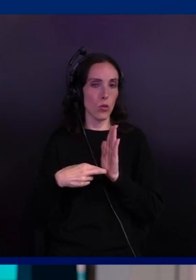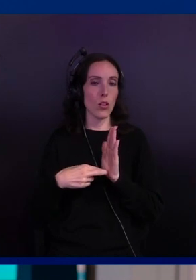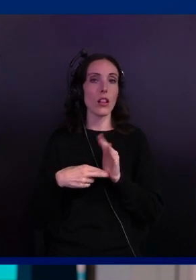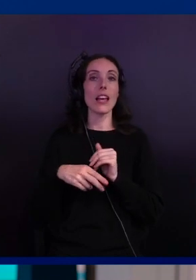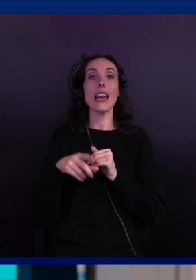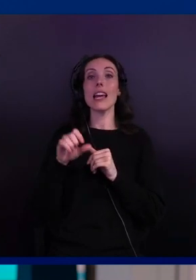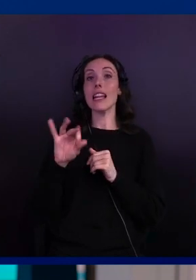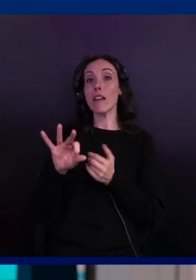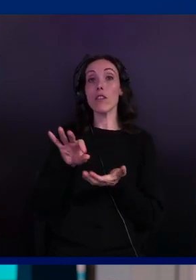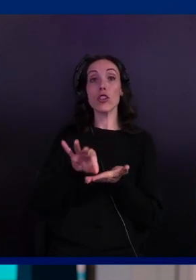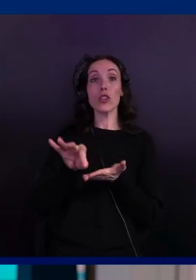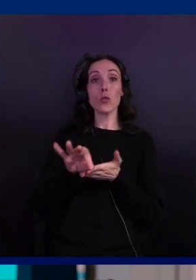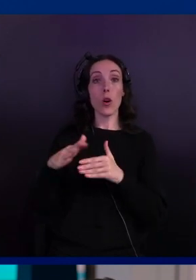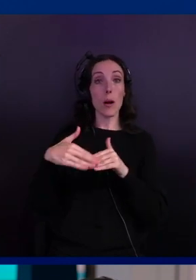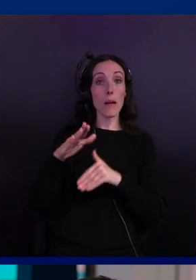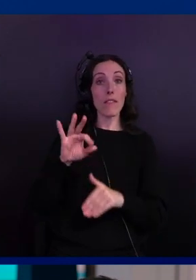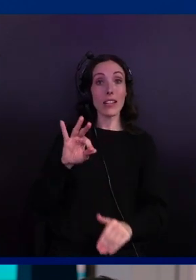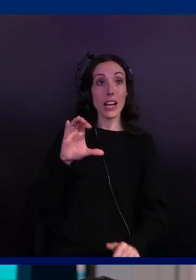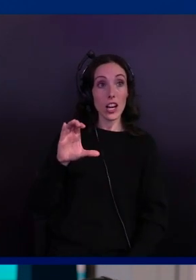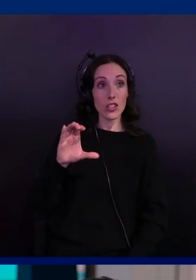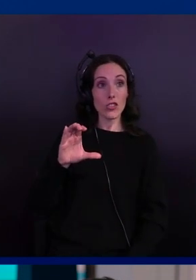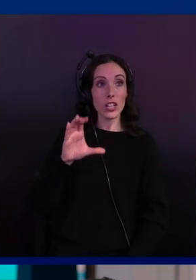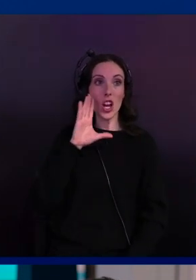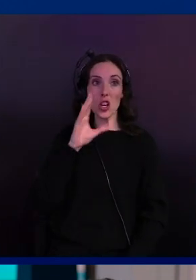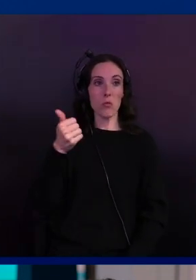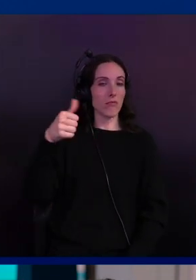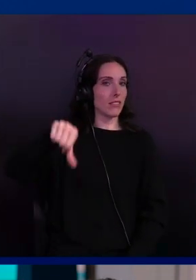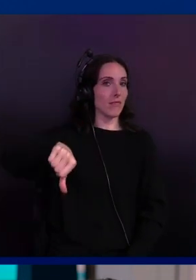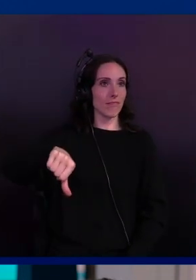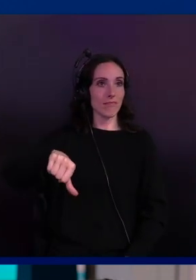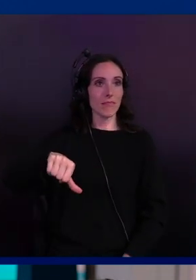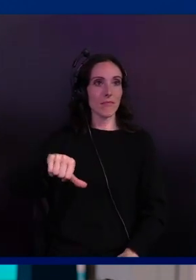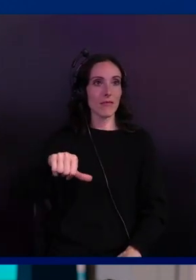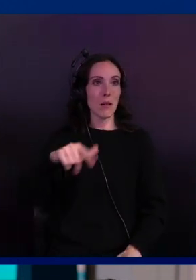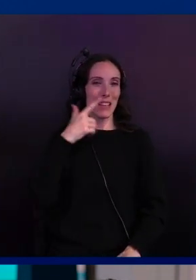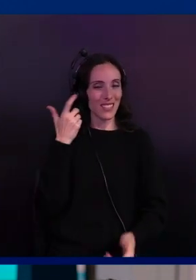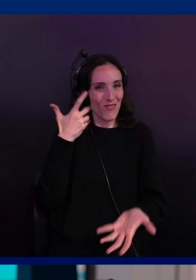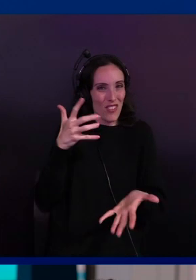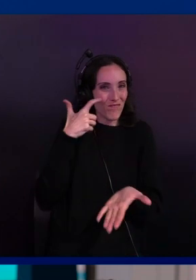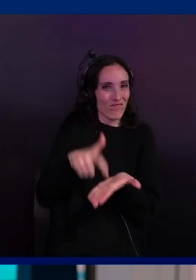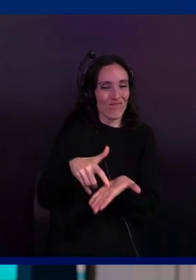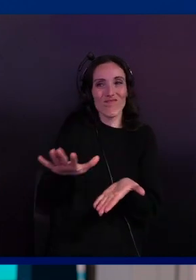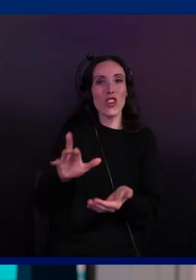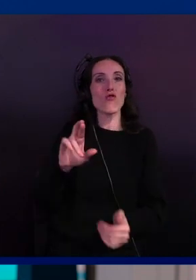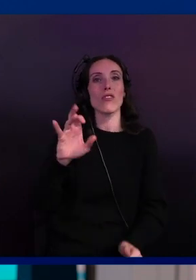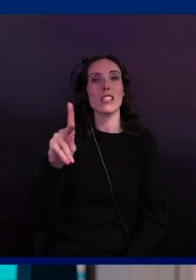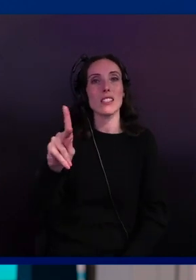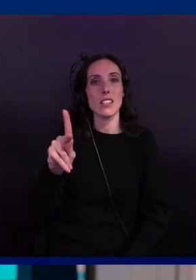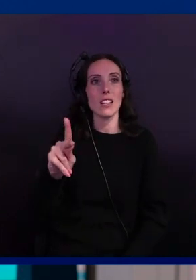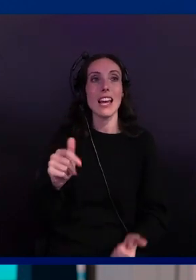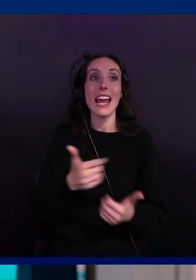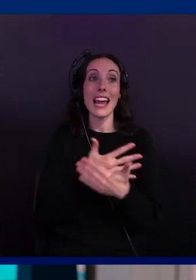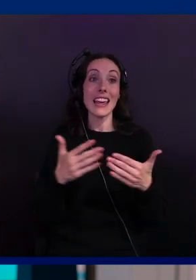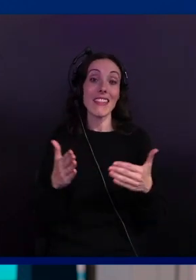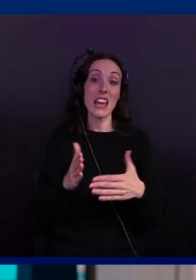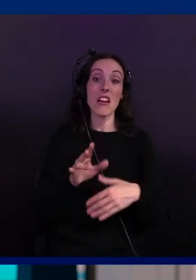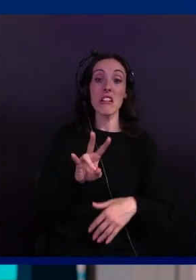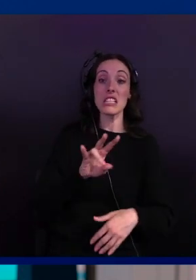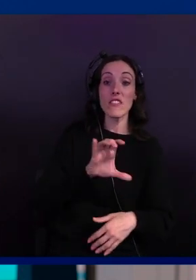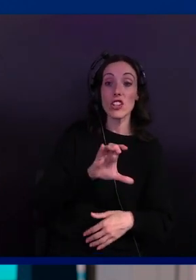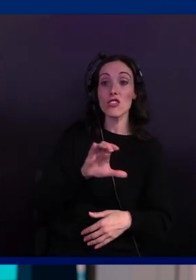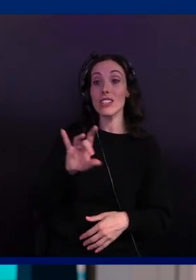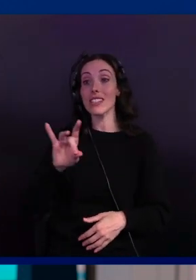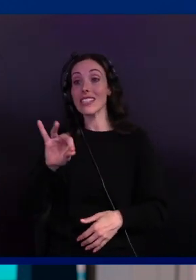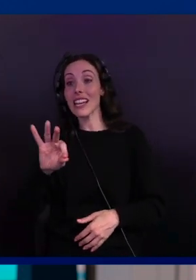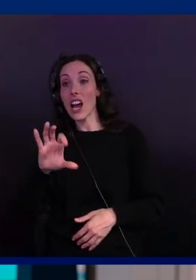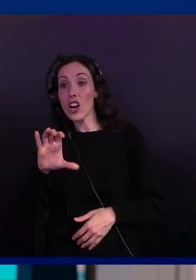is above 900, you deny the user registration because you see that is a risk. Okay. And anything between 700 to 900, you say